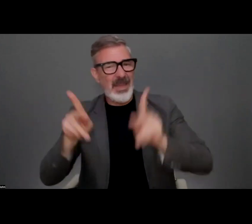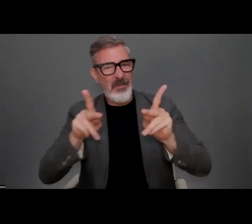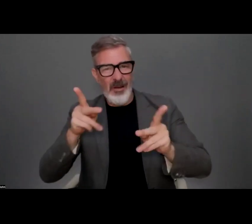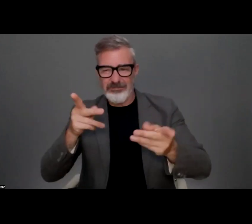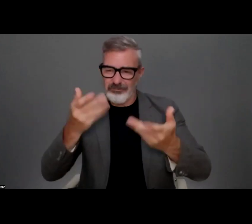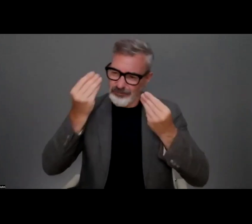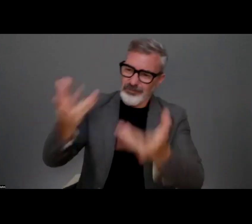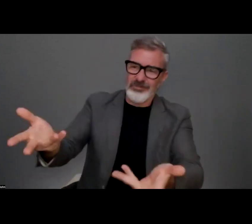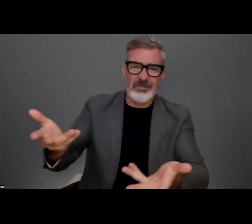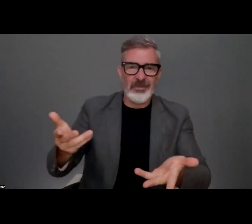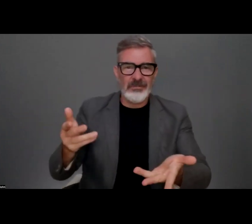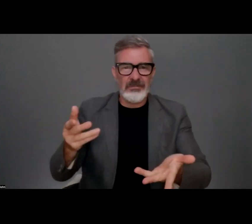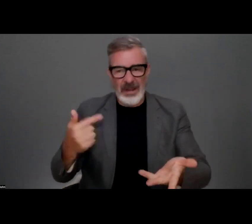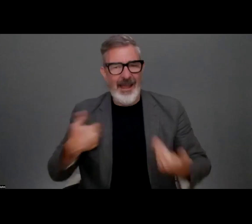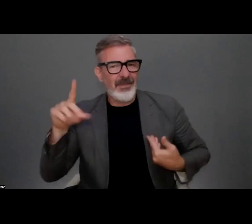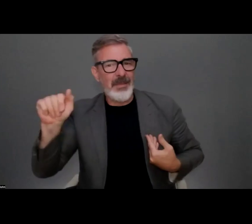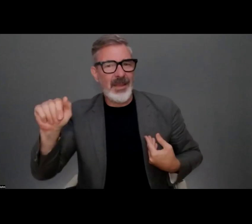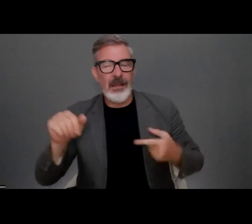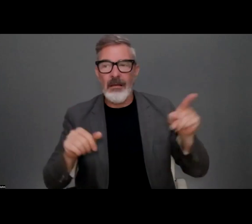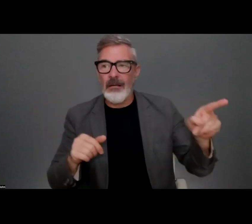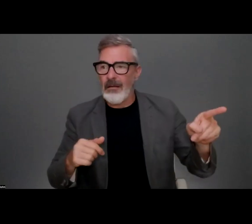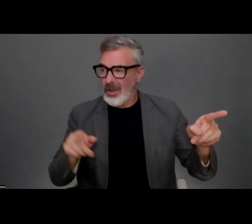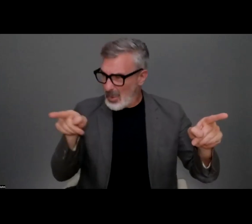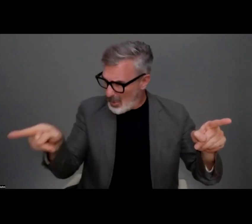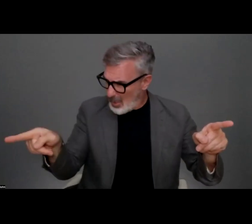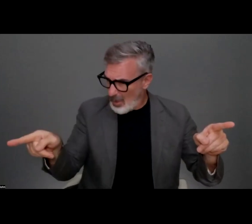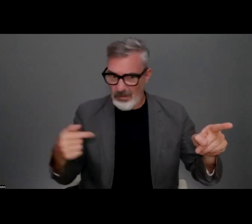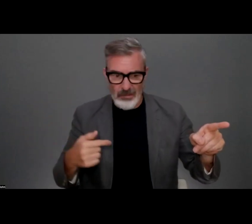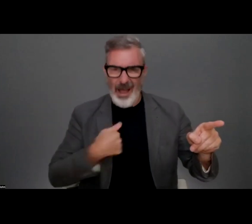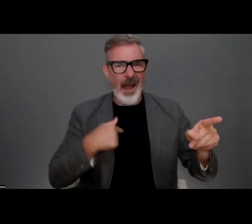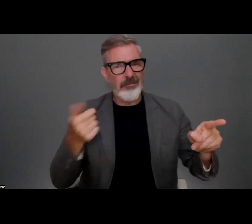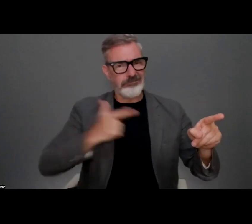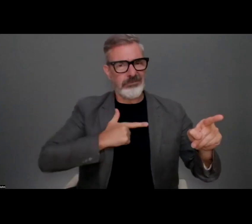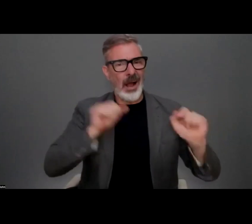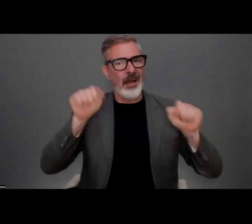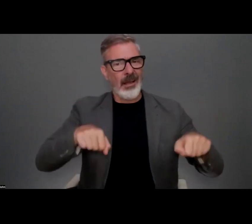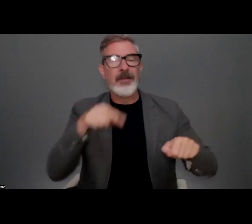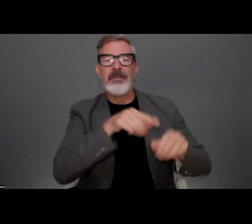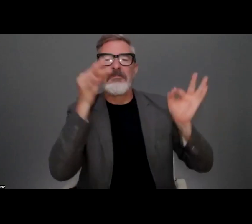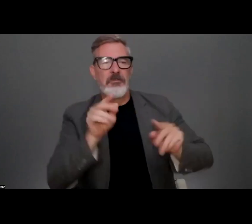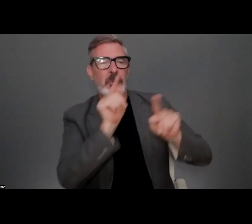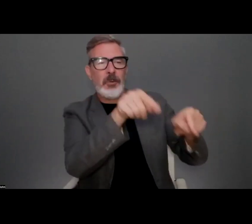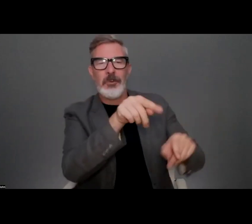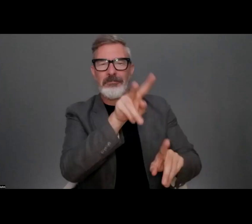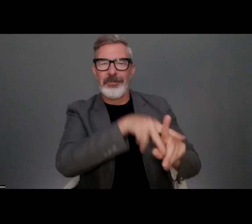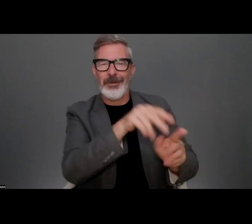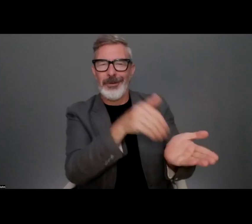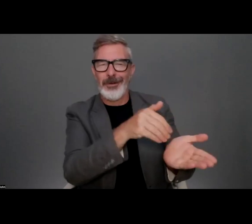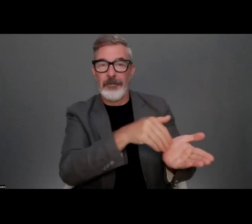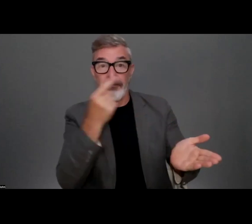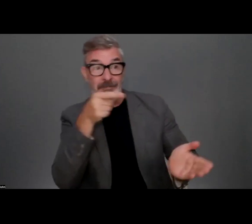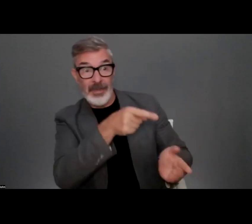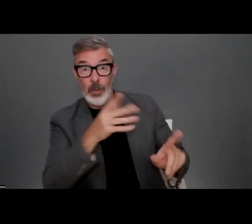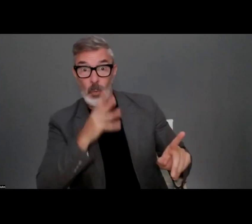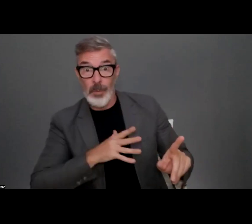doctor? So she went and she got diagnosed. And this is a woman in her 50s.